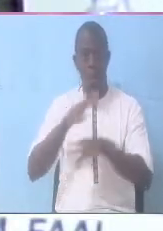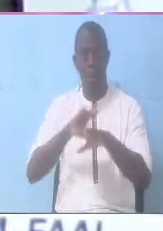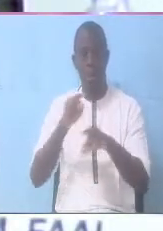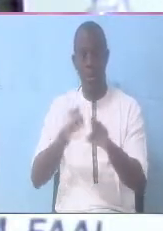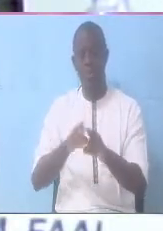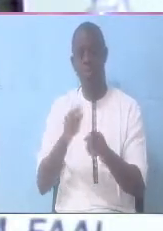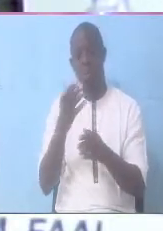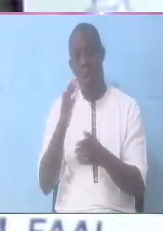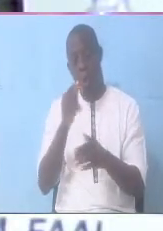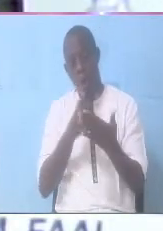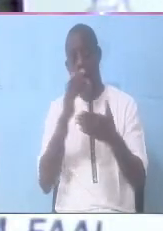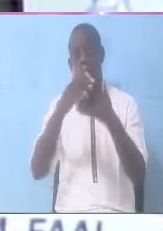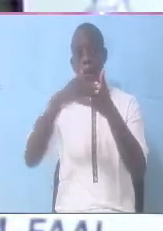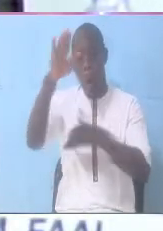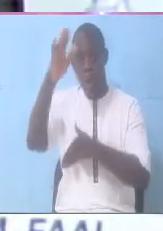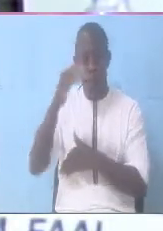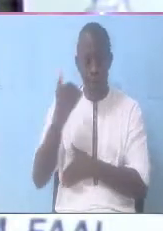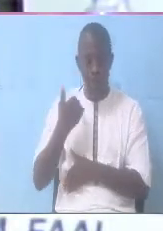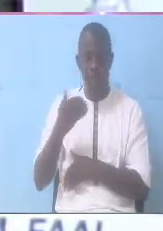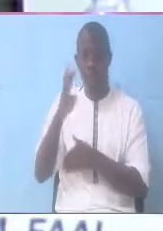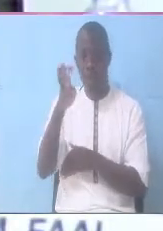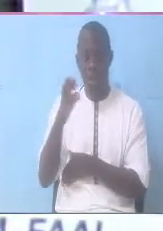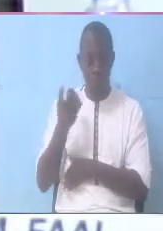Or a little more.